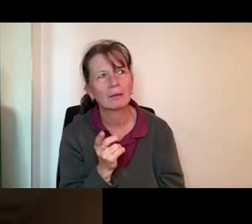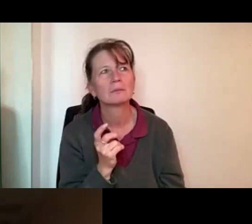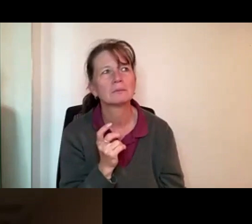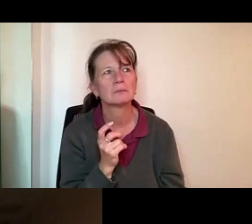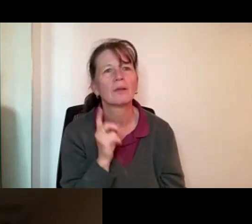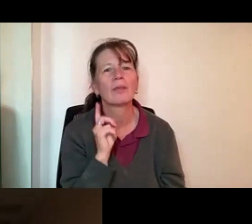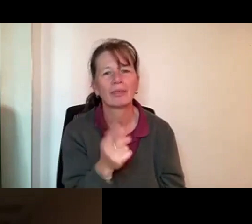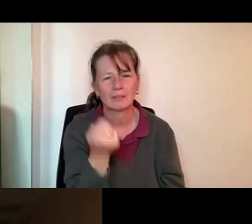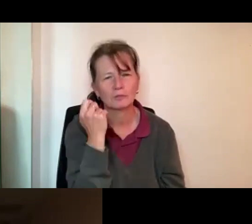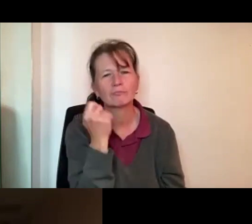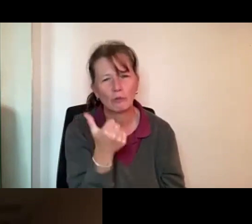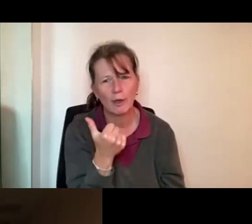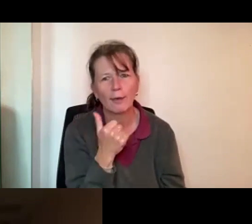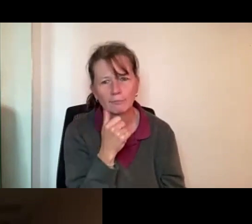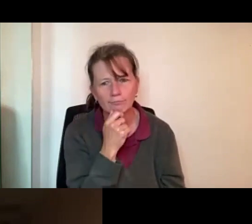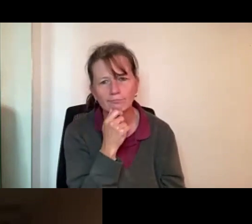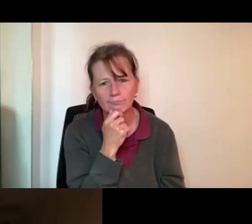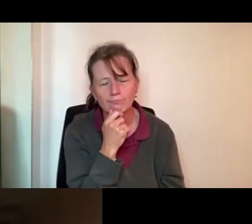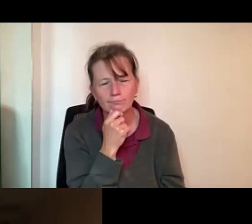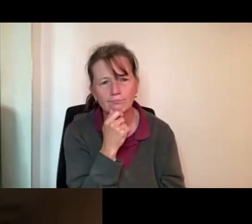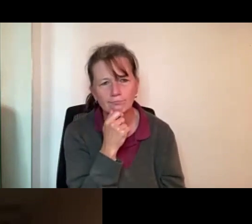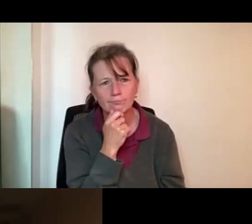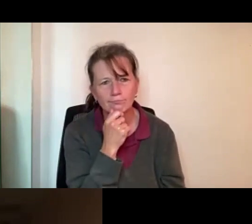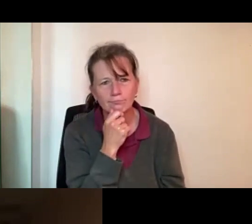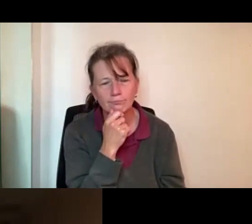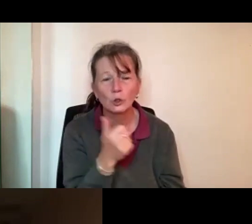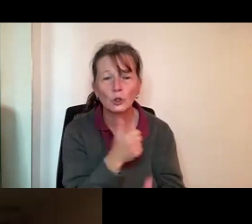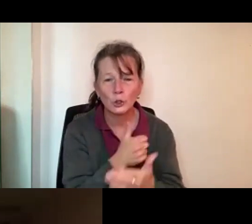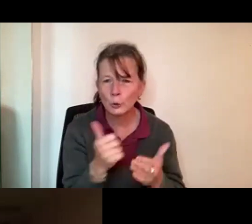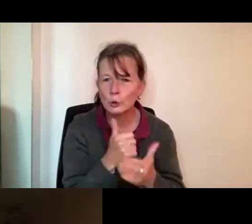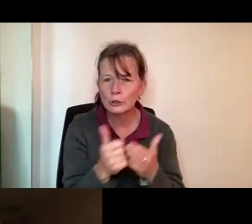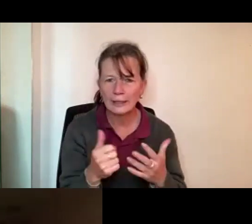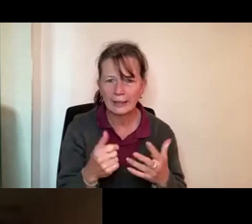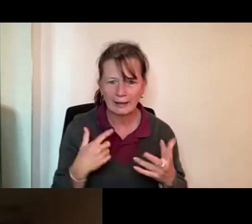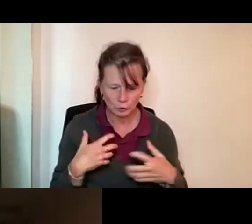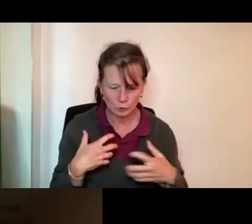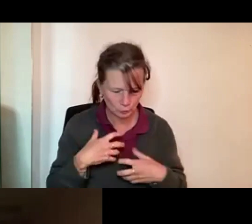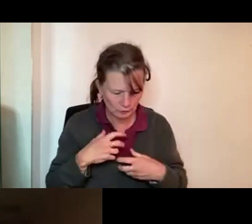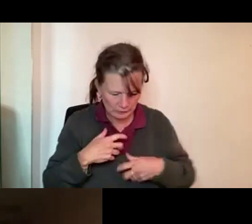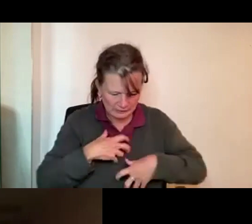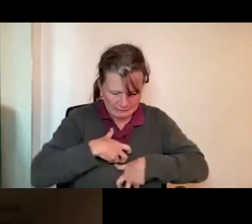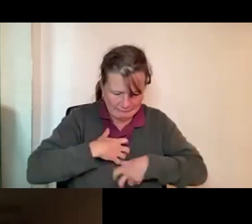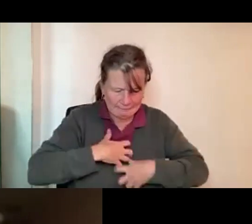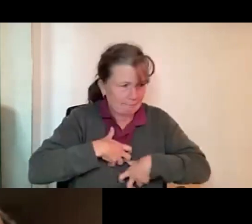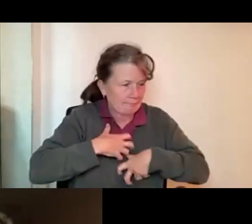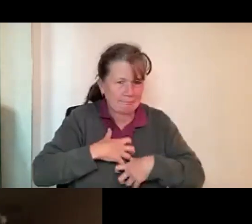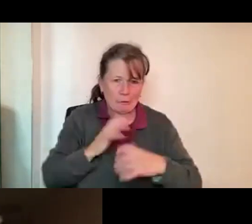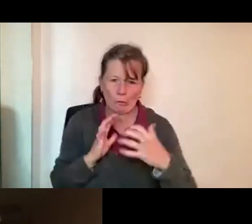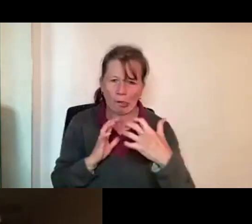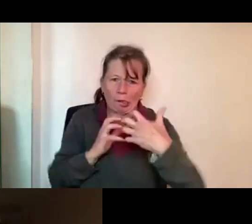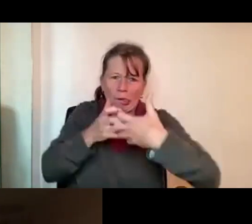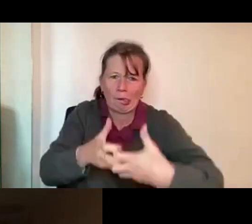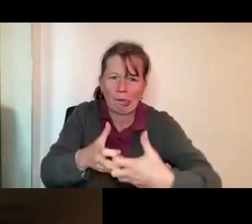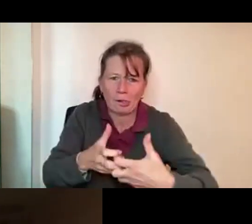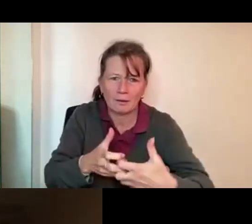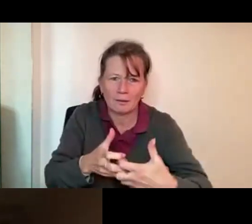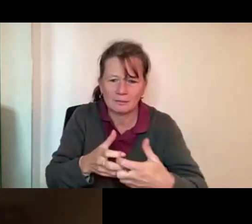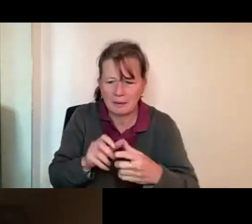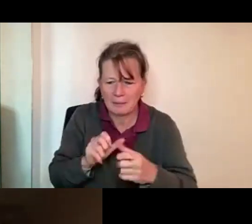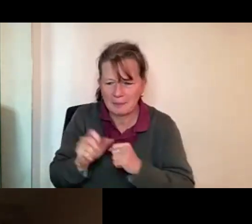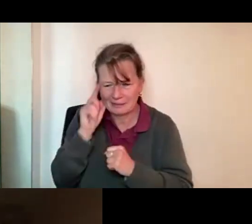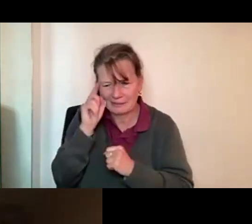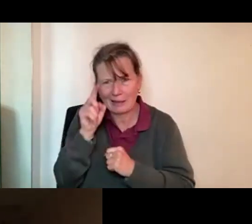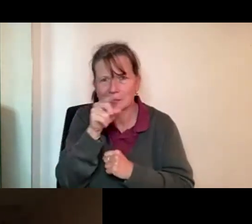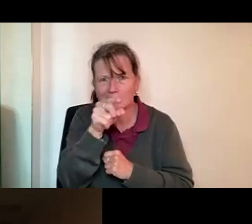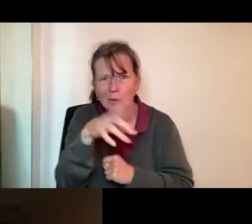That's rare, right? Usually you're tailoring for your best guess at what the